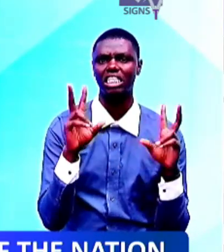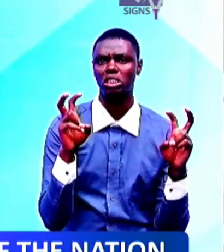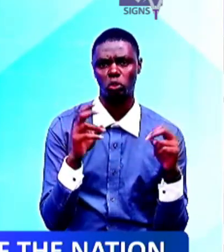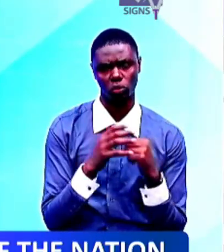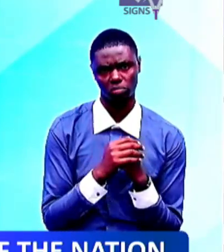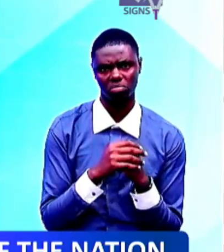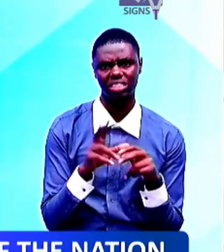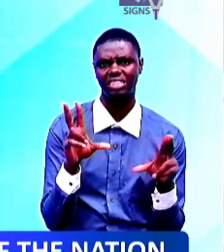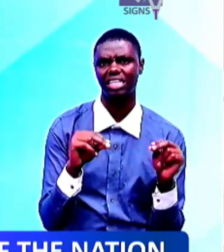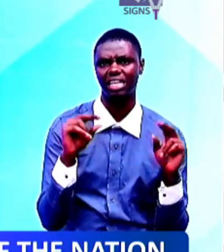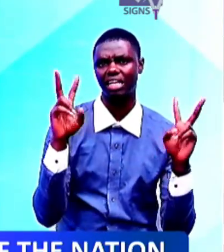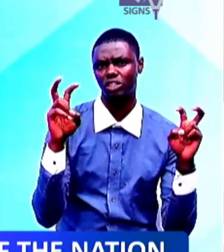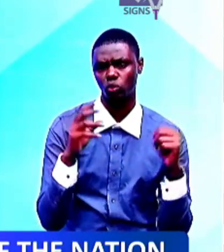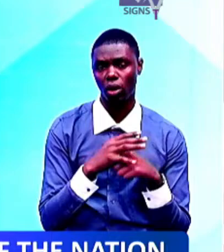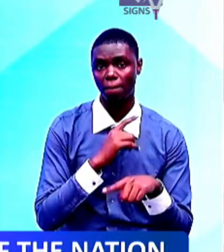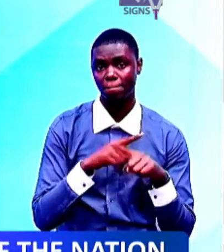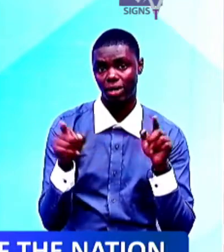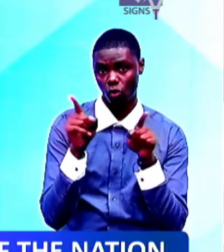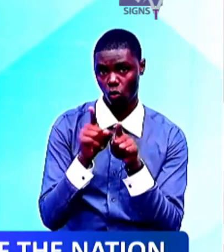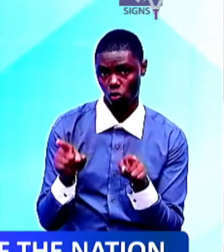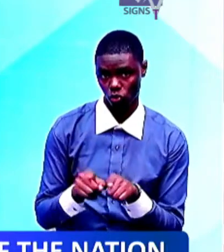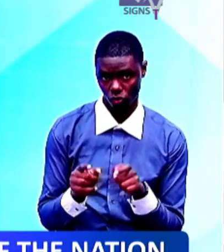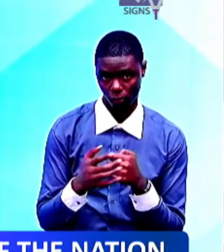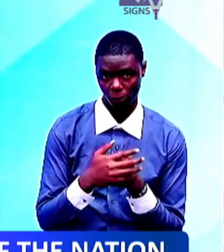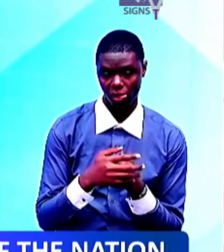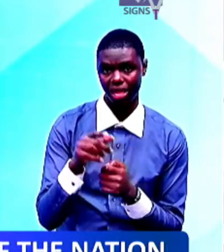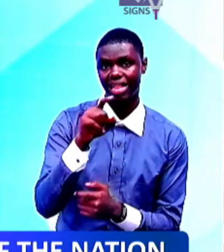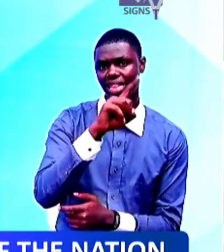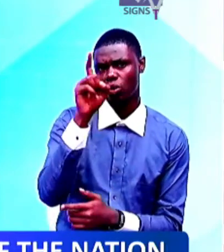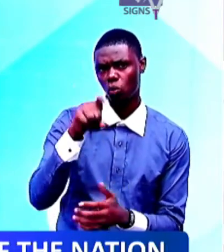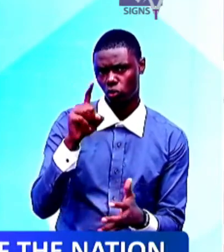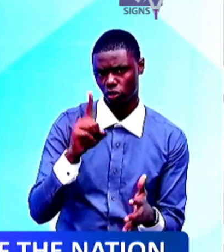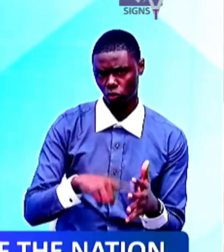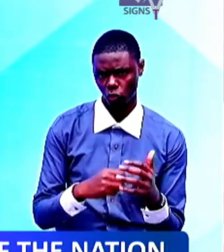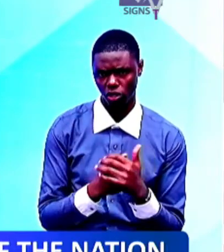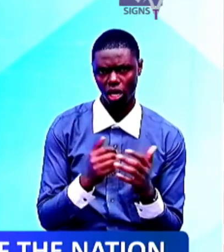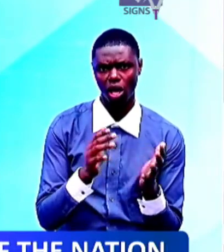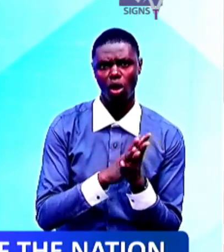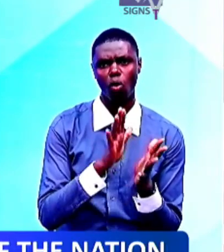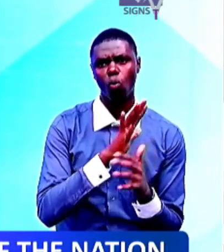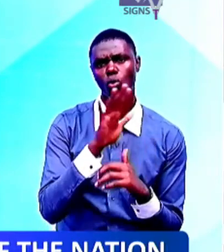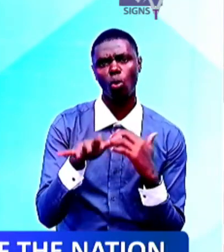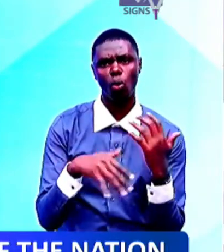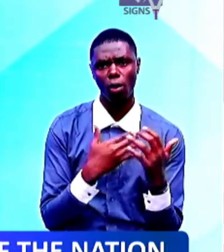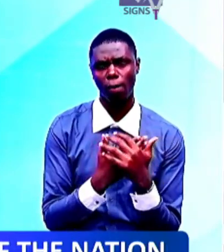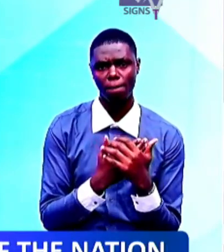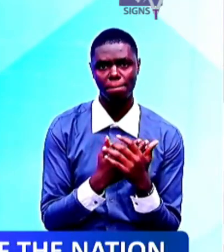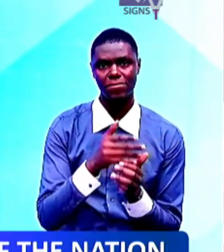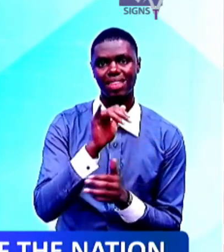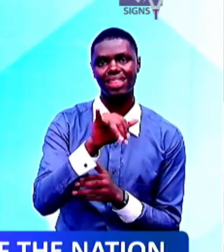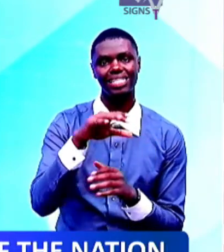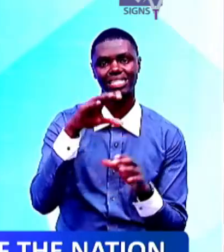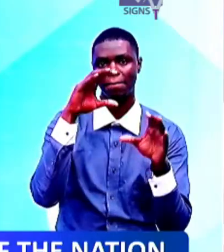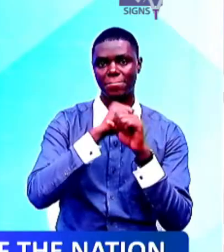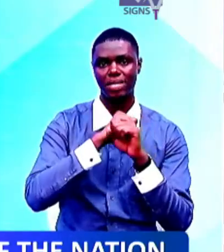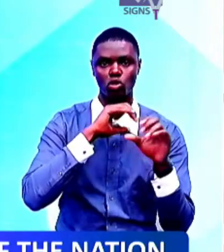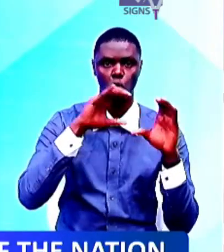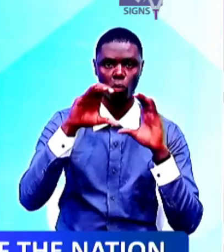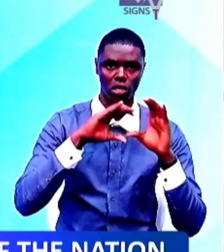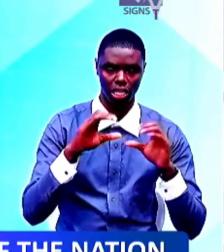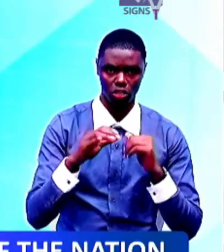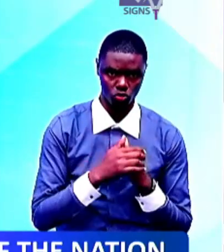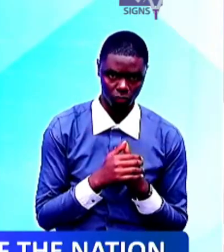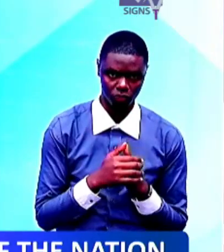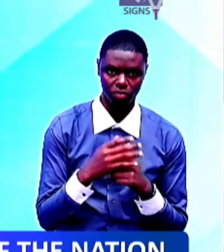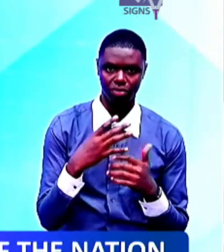right? It is a non-issue. But also, the question is, with all, and this is the miscommunication and